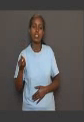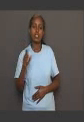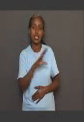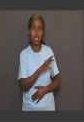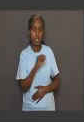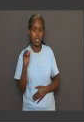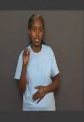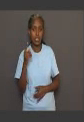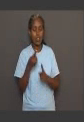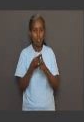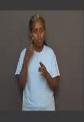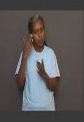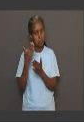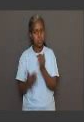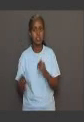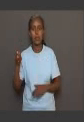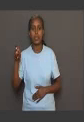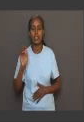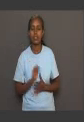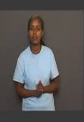and for some x.